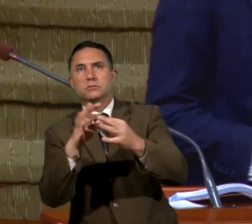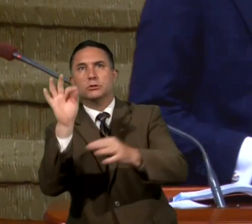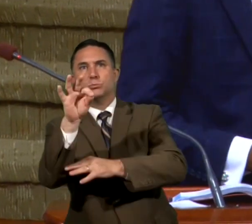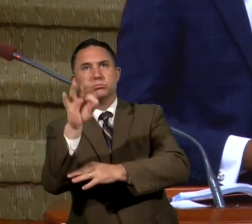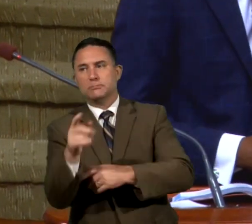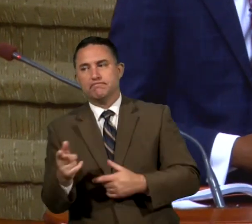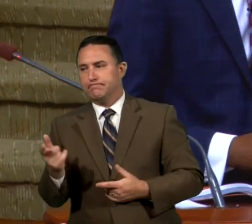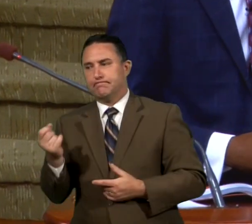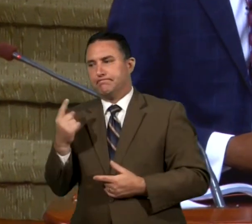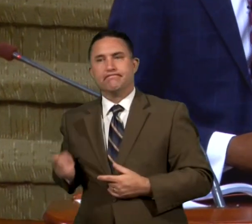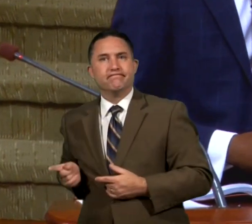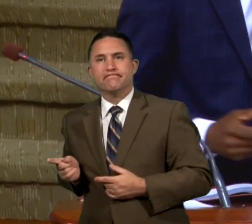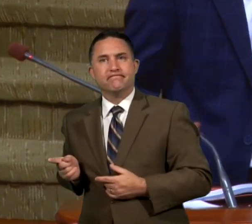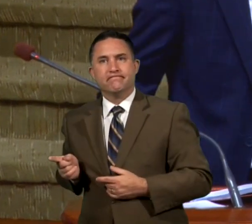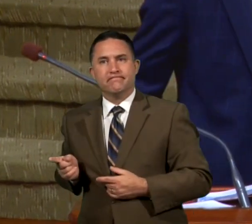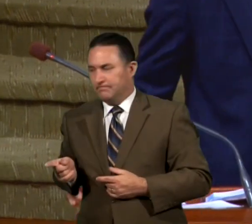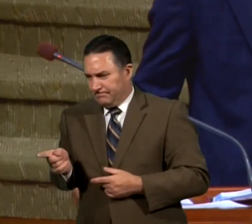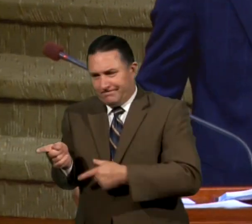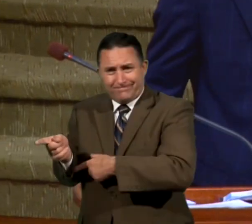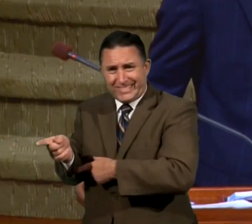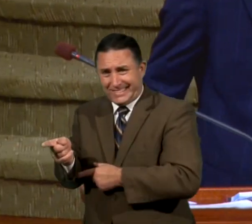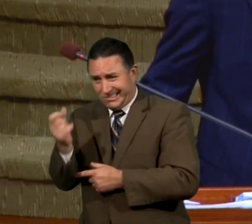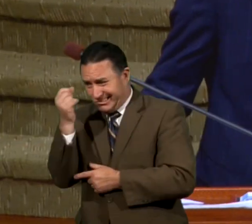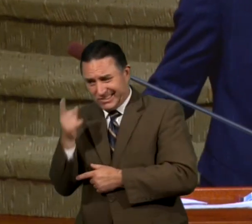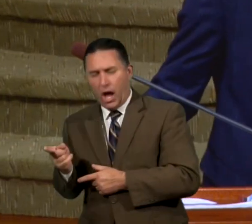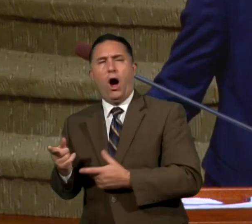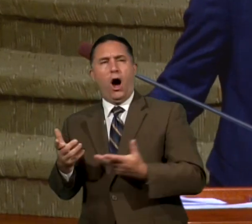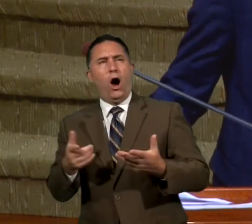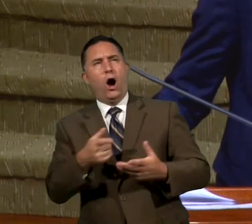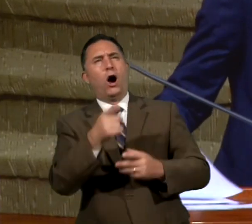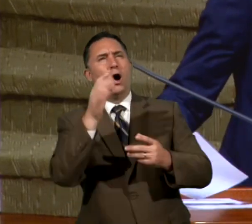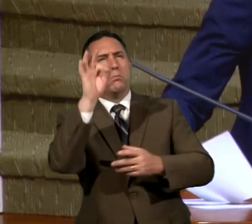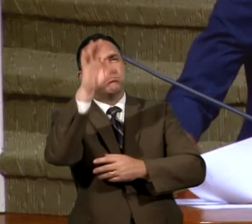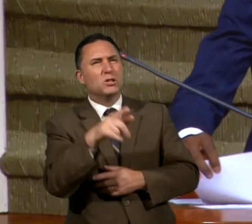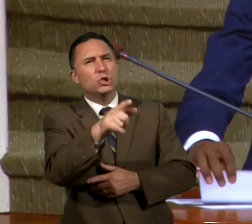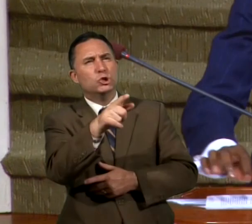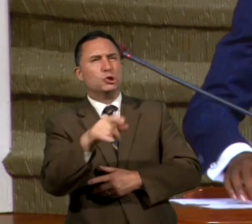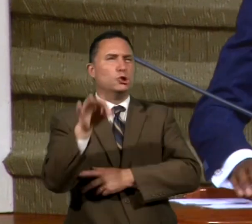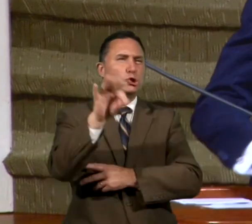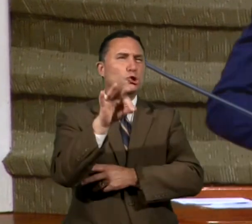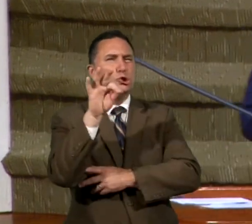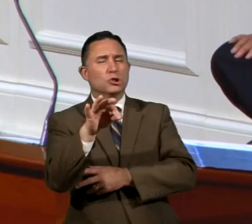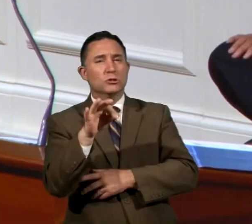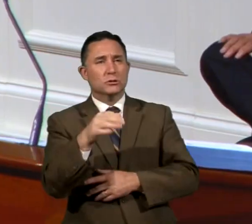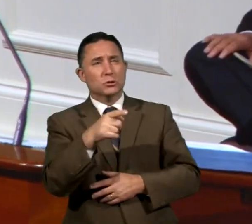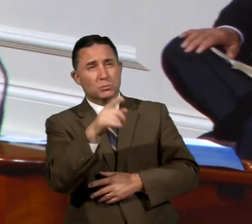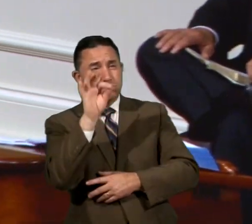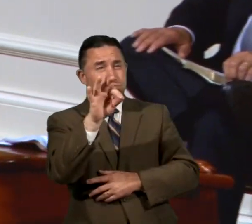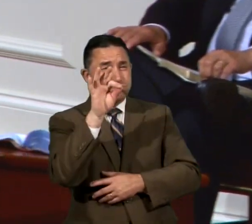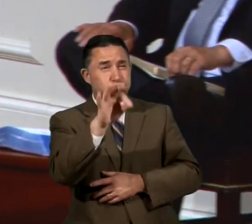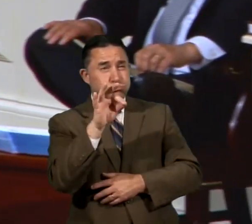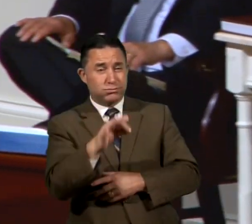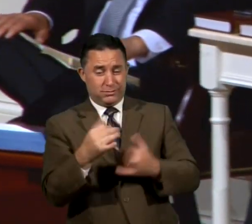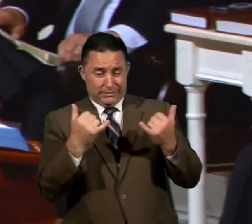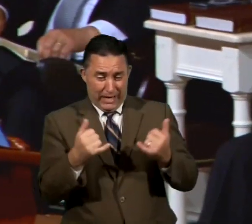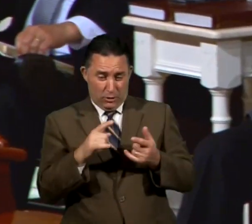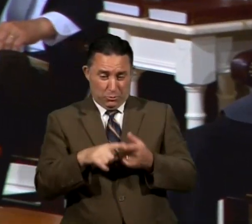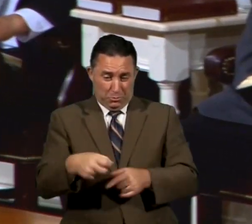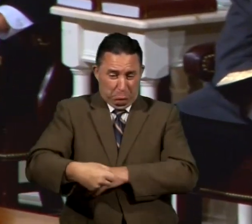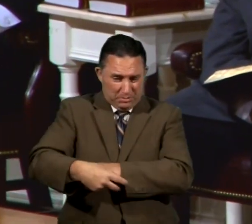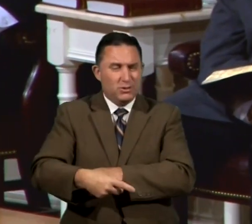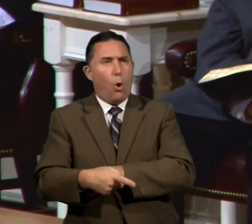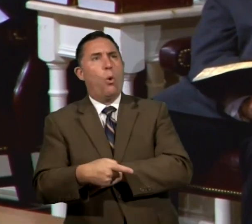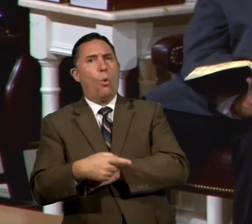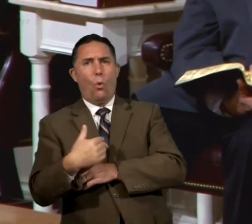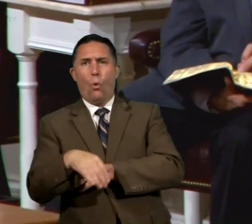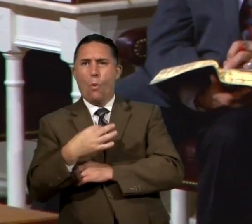perhaps. He didn't understand that, yeah, this guest preacher, he's put in all of this work. Any person that can preach from here to midnight is there,